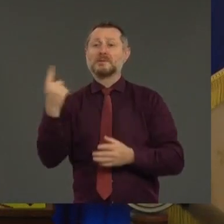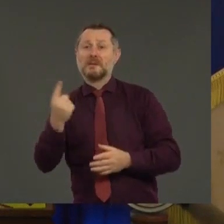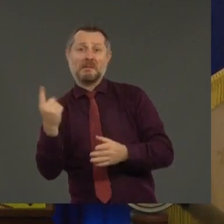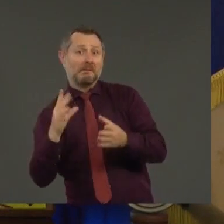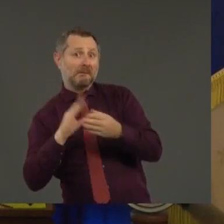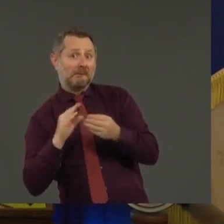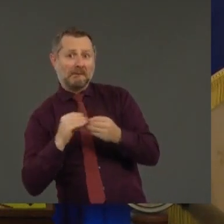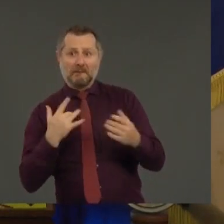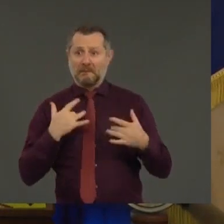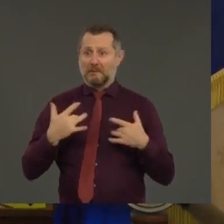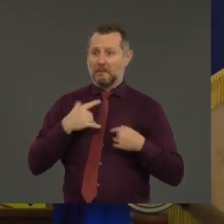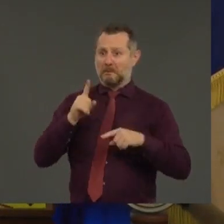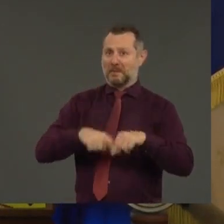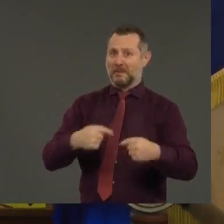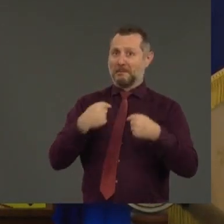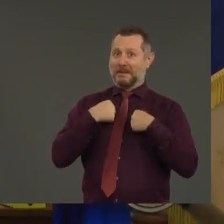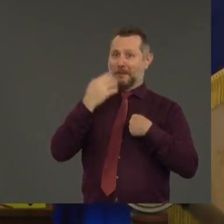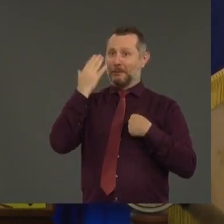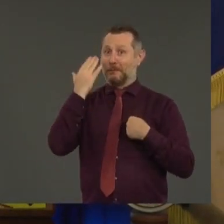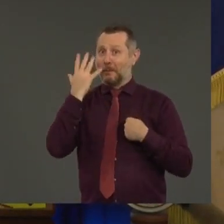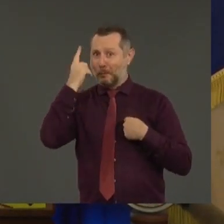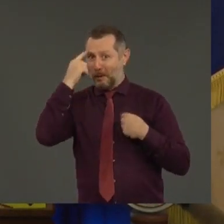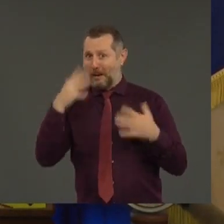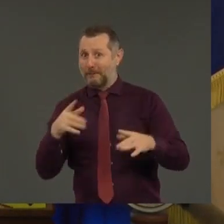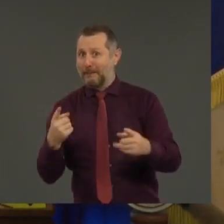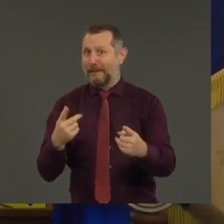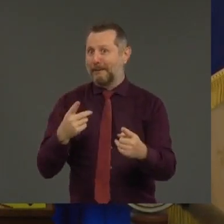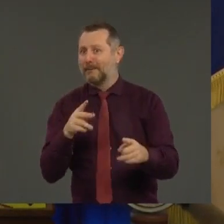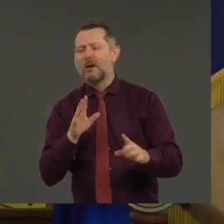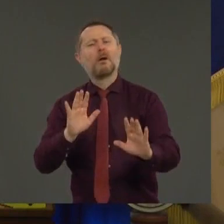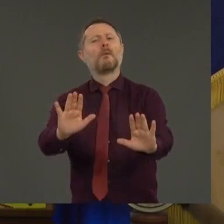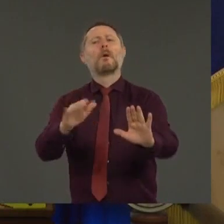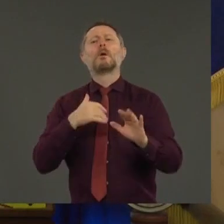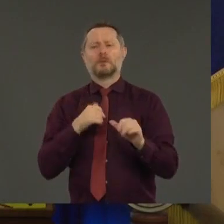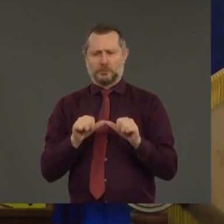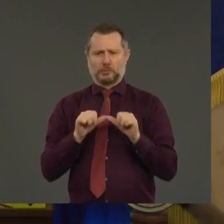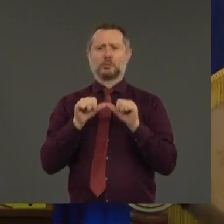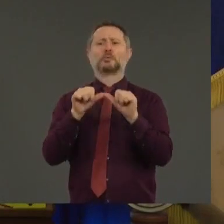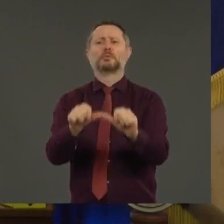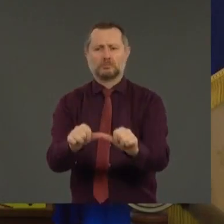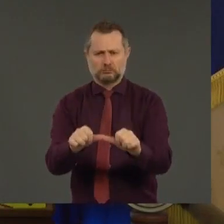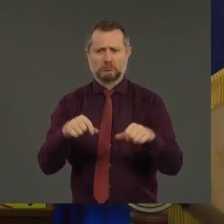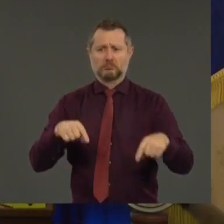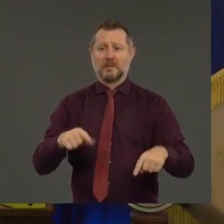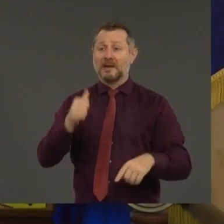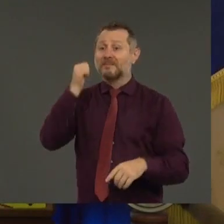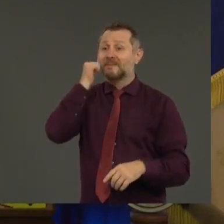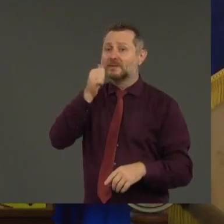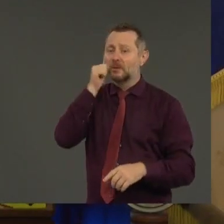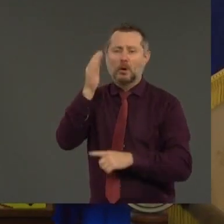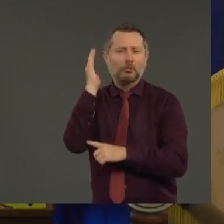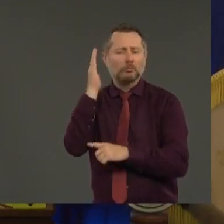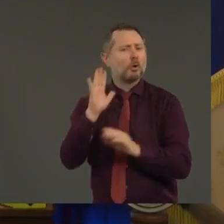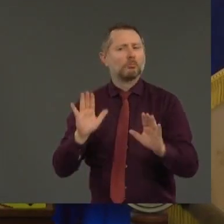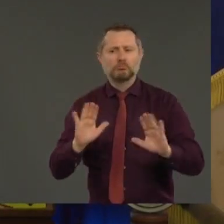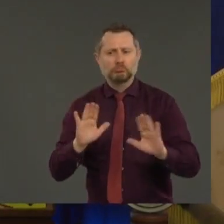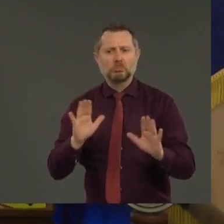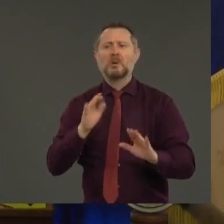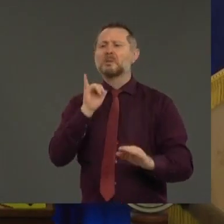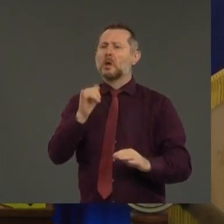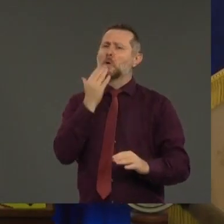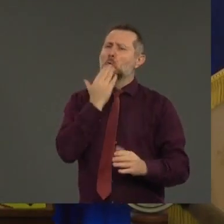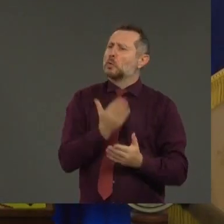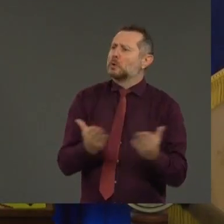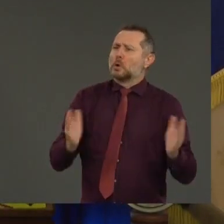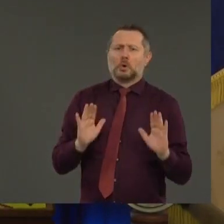was happening. I will still do what I do. We just don't have to do it every day. And that's a good thing.